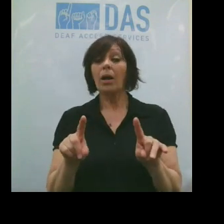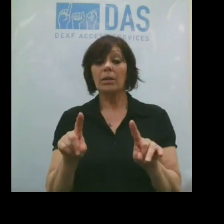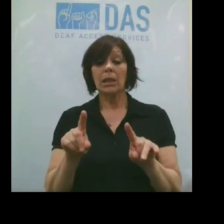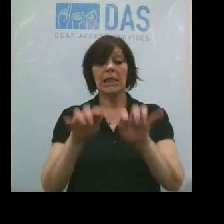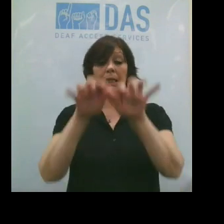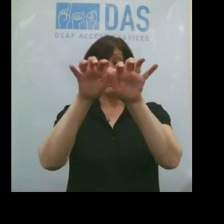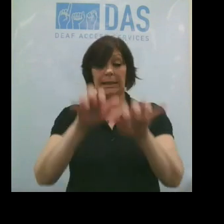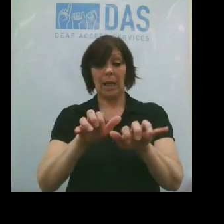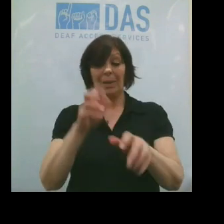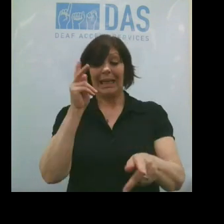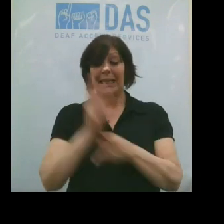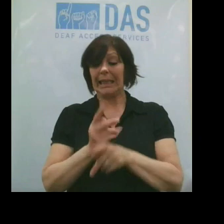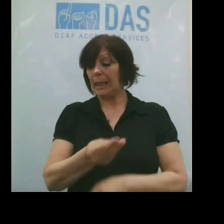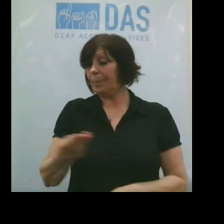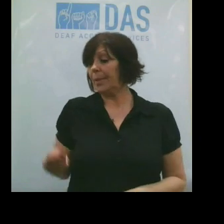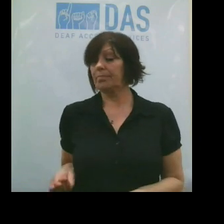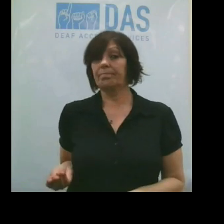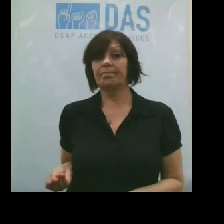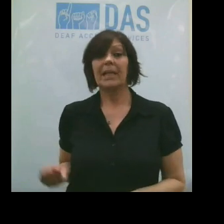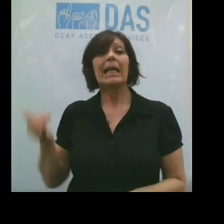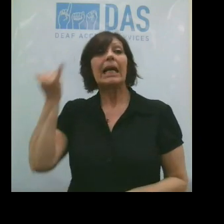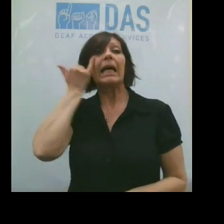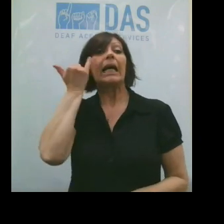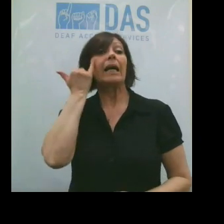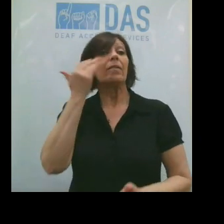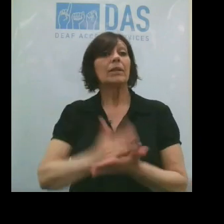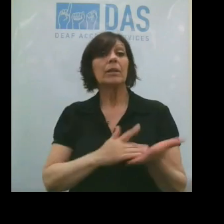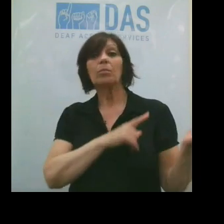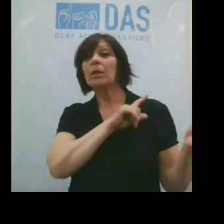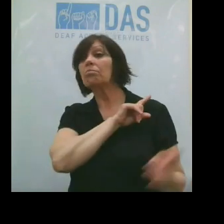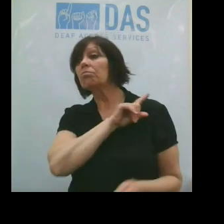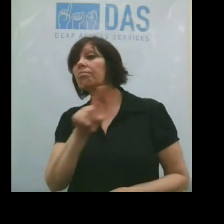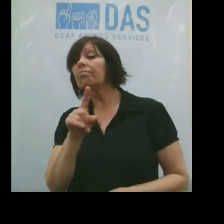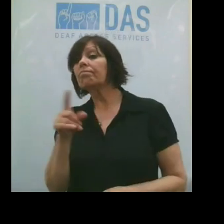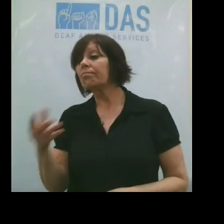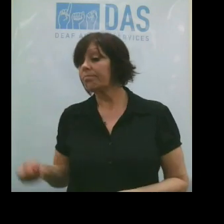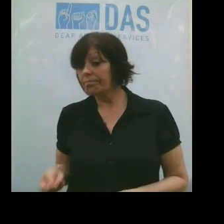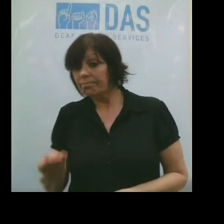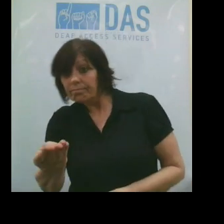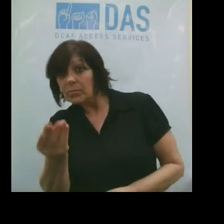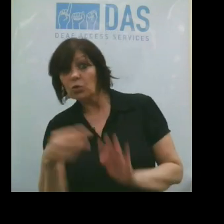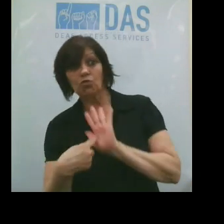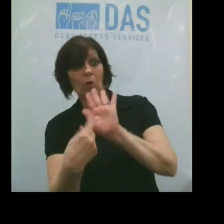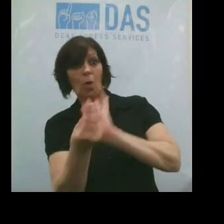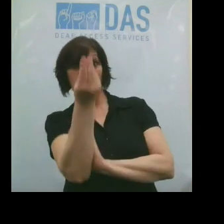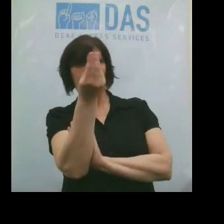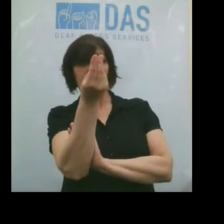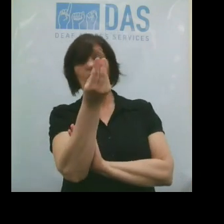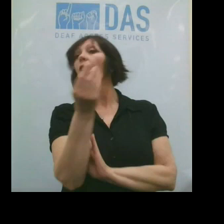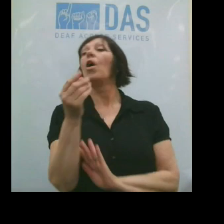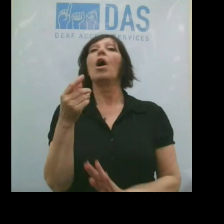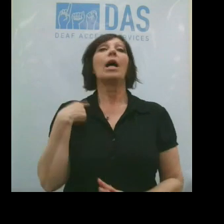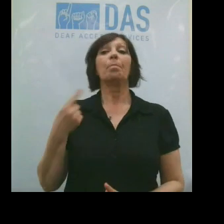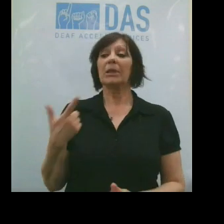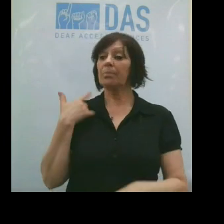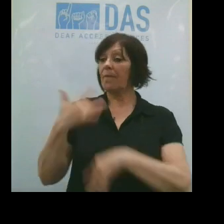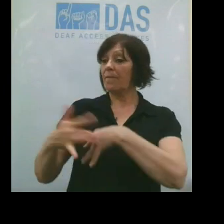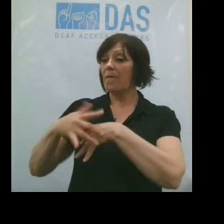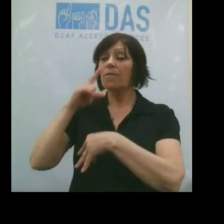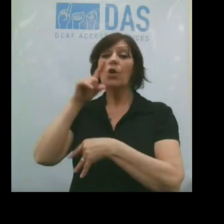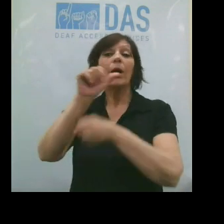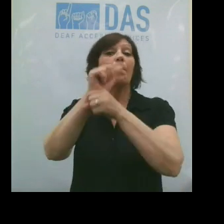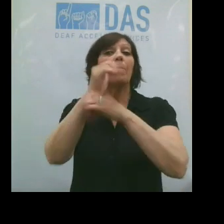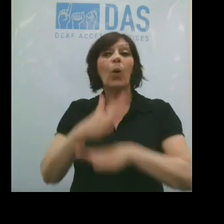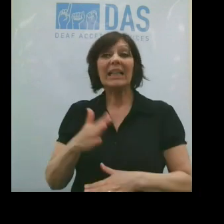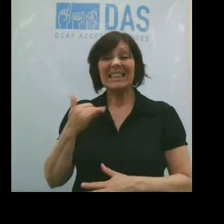site. And it must be available for employees, New York State Department of Health, or other safety